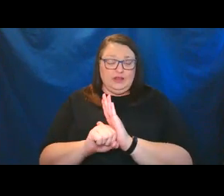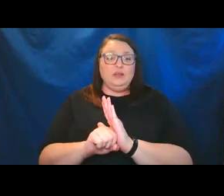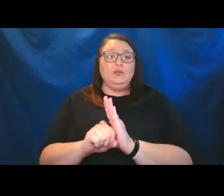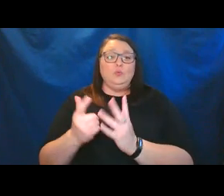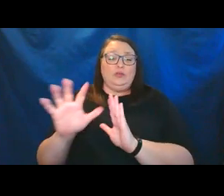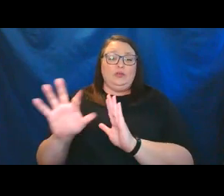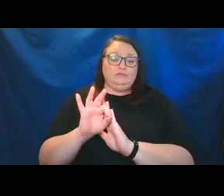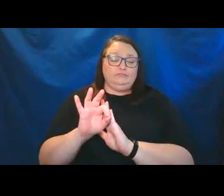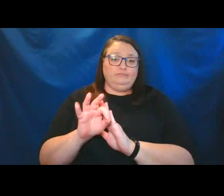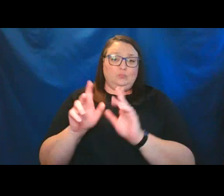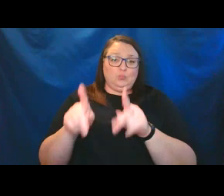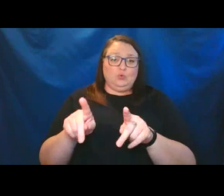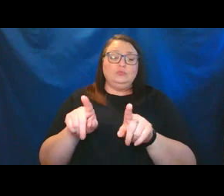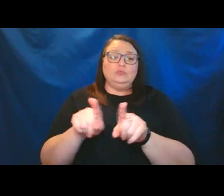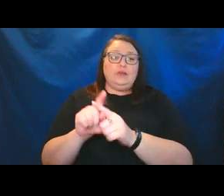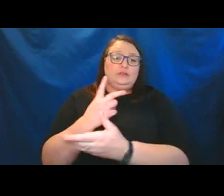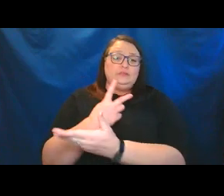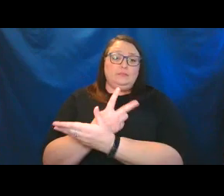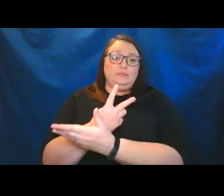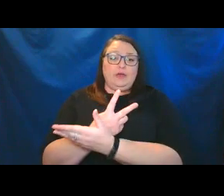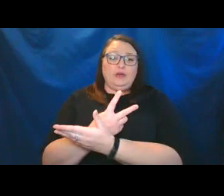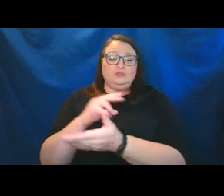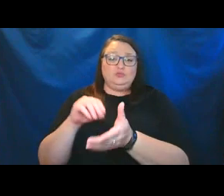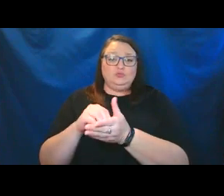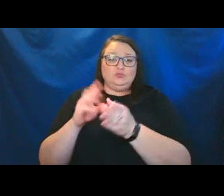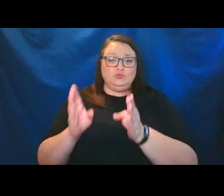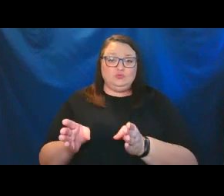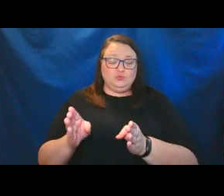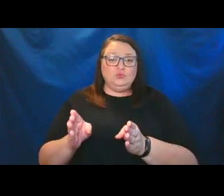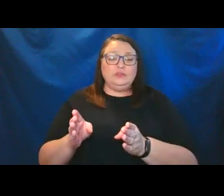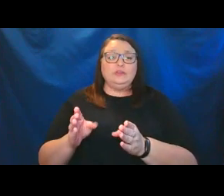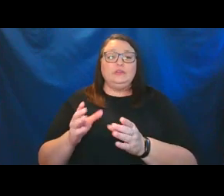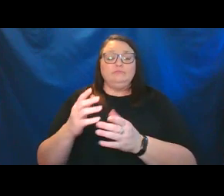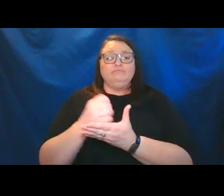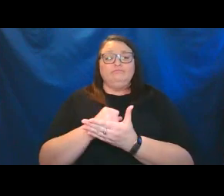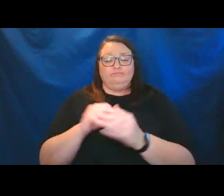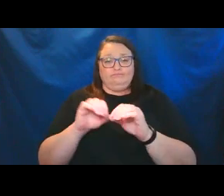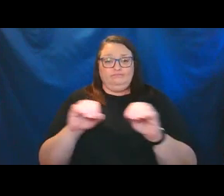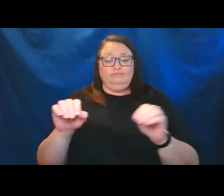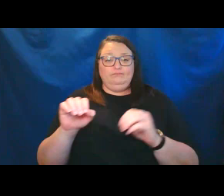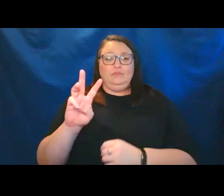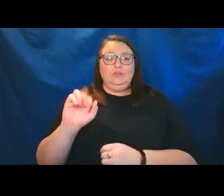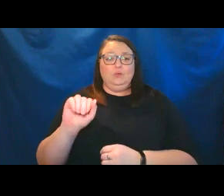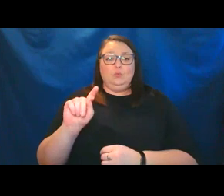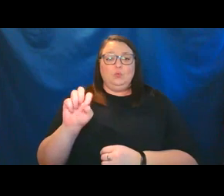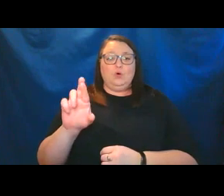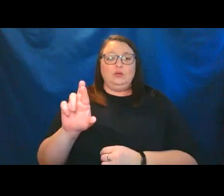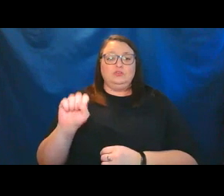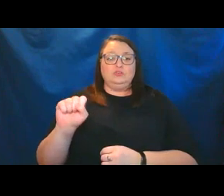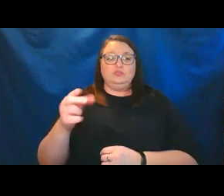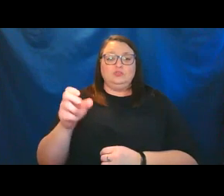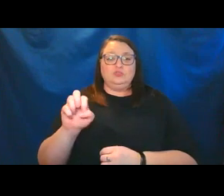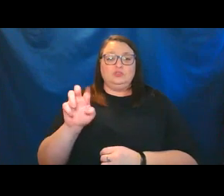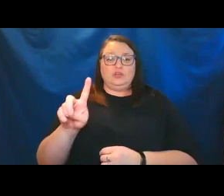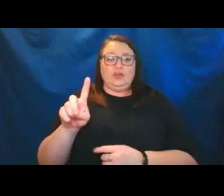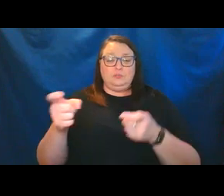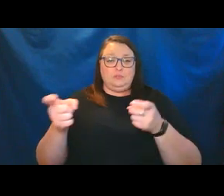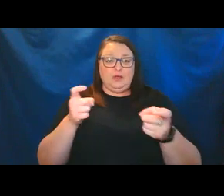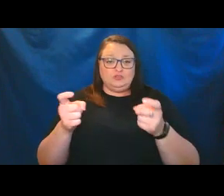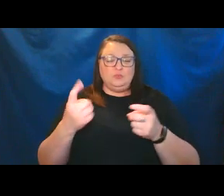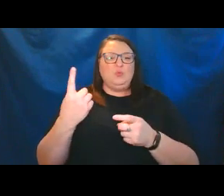as a master's student, getting a degree in watershed management, which was also one of the